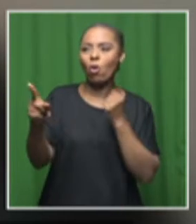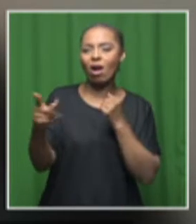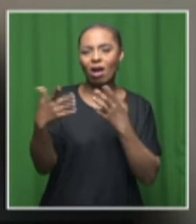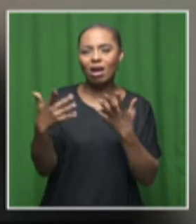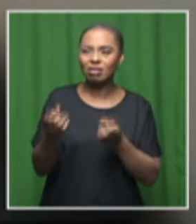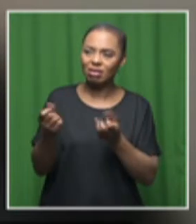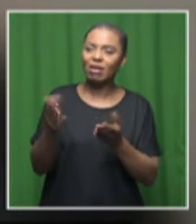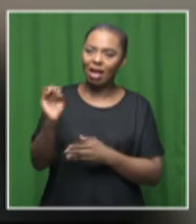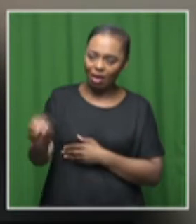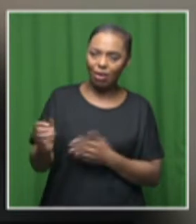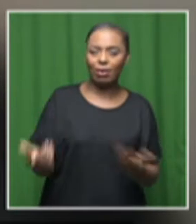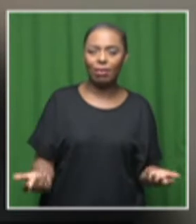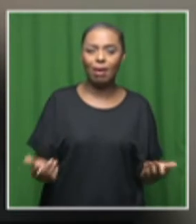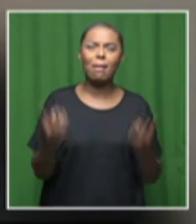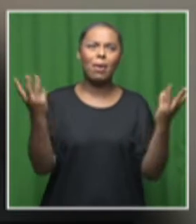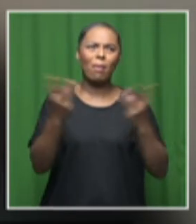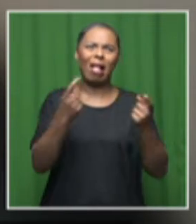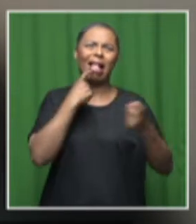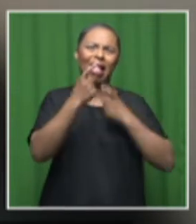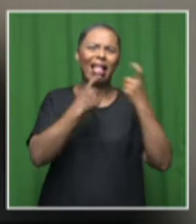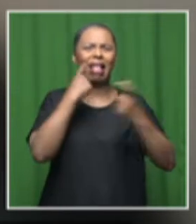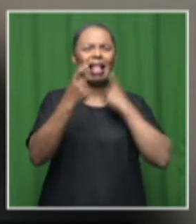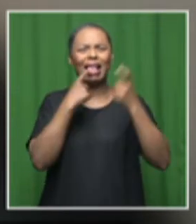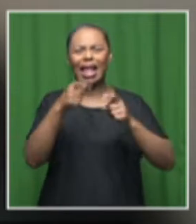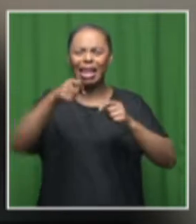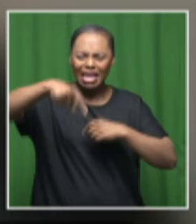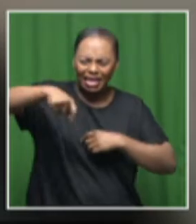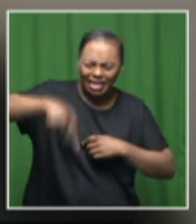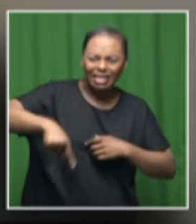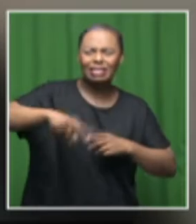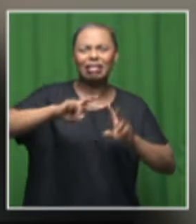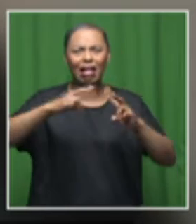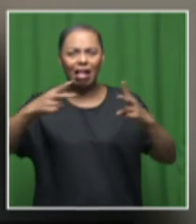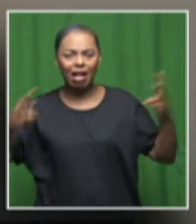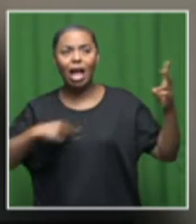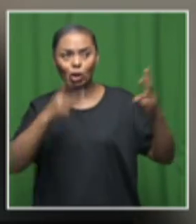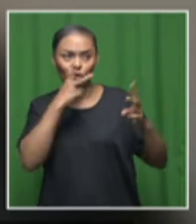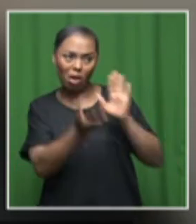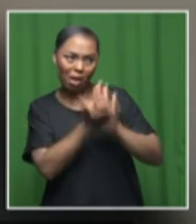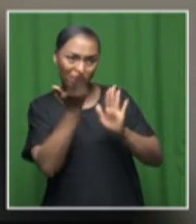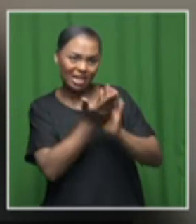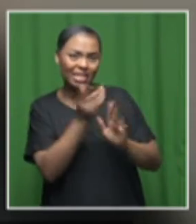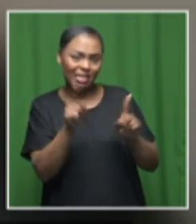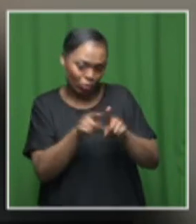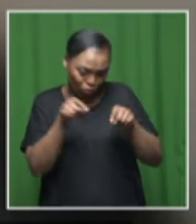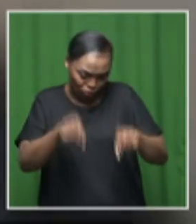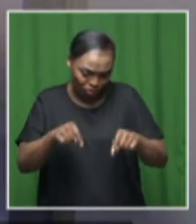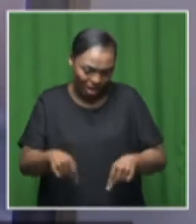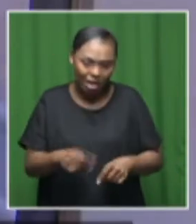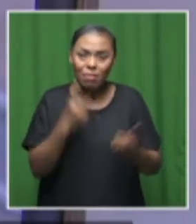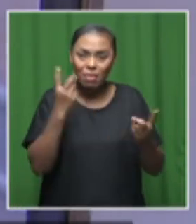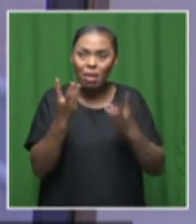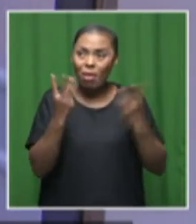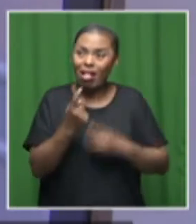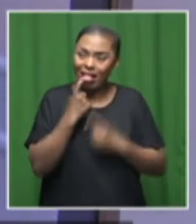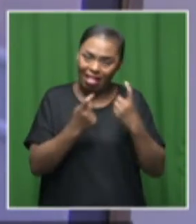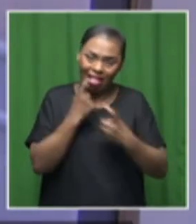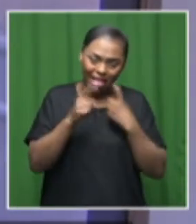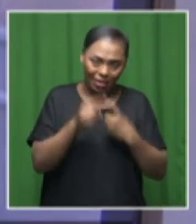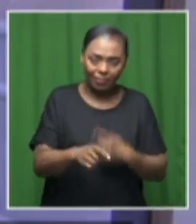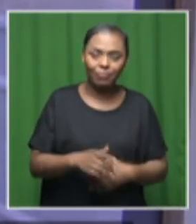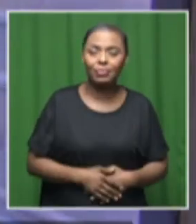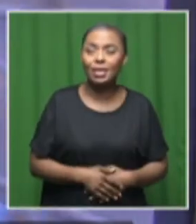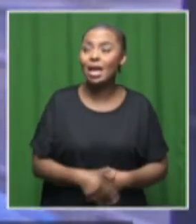and people should now be reporting leaks as well, as I saw in the update this morning. So water shifting, we're told, is